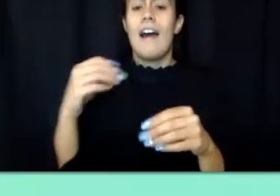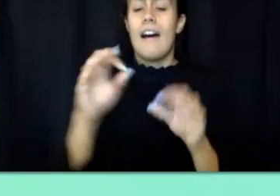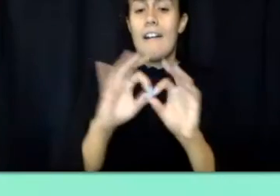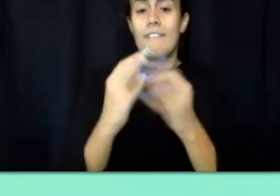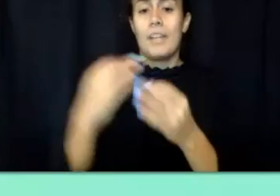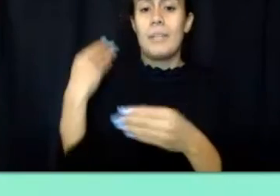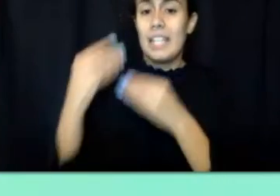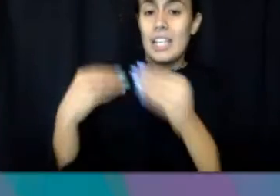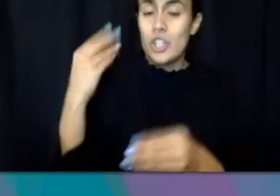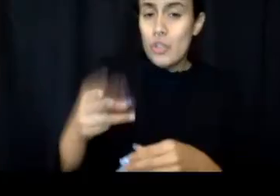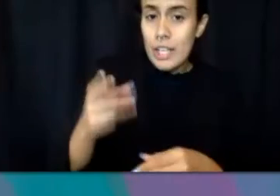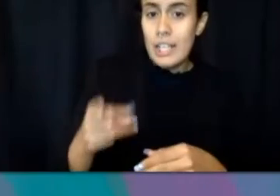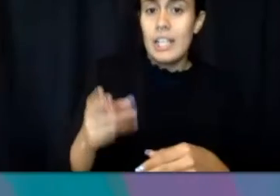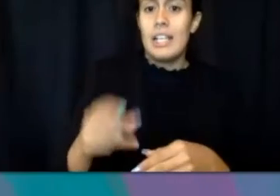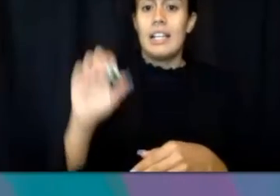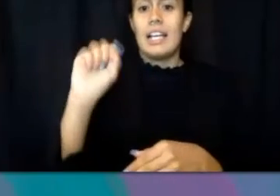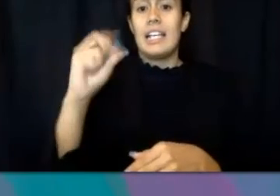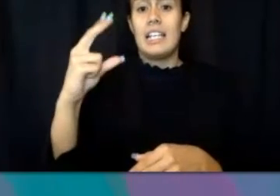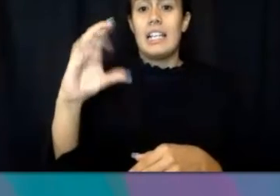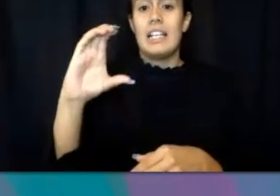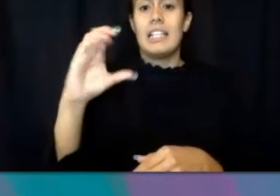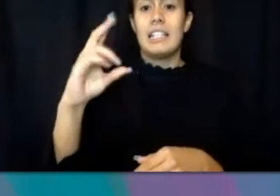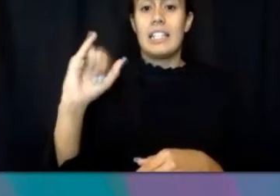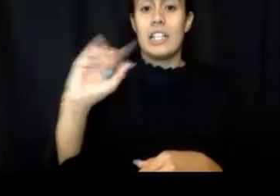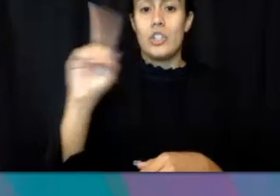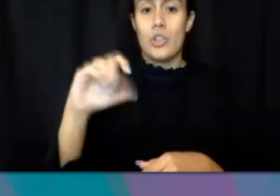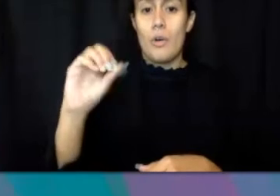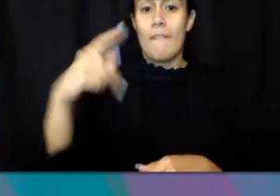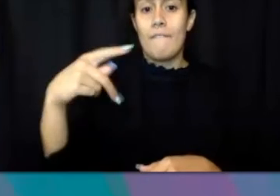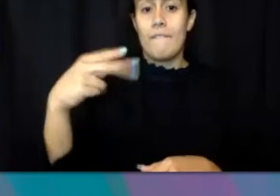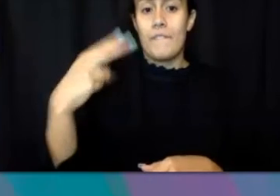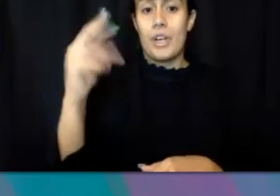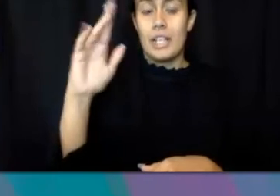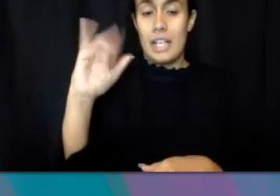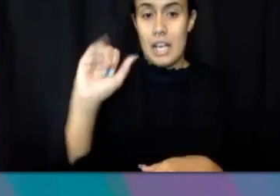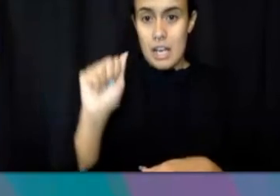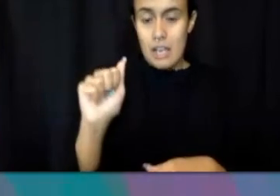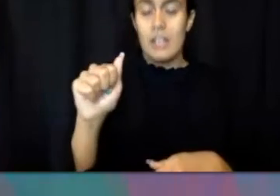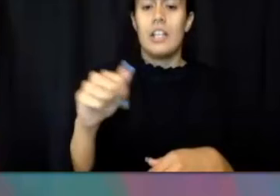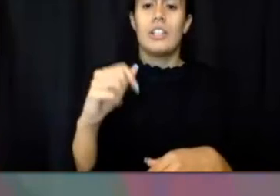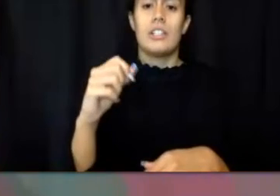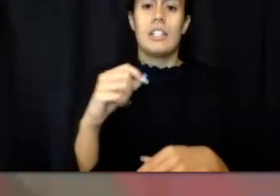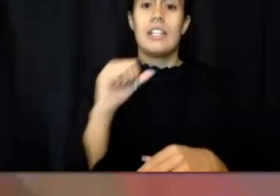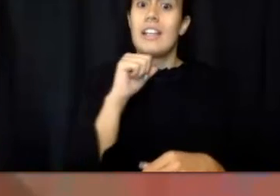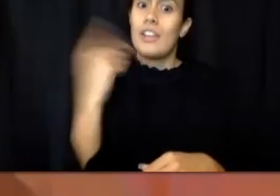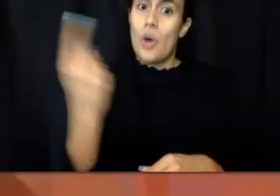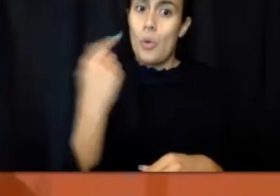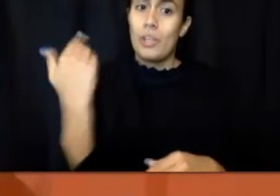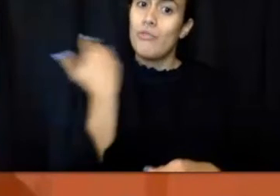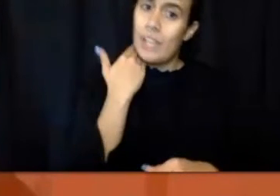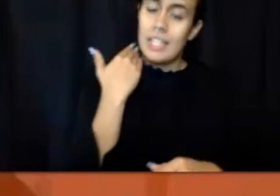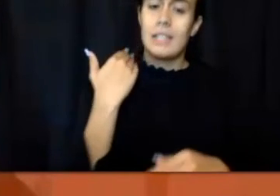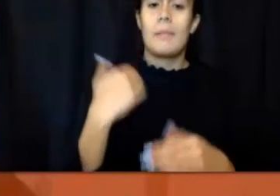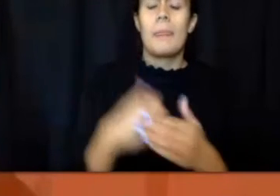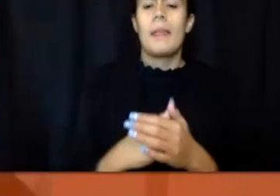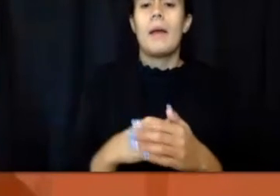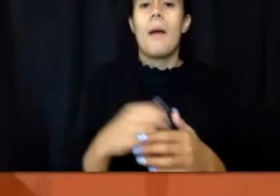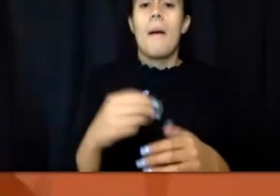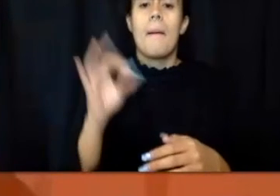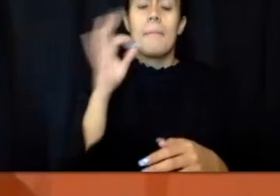of psychotic disorders, like schizophrenia, is the clearest, though not the only, risk factor for this effect.